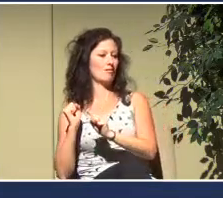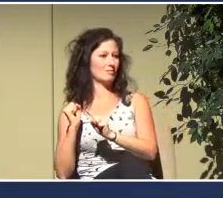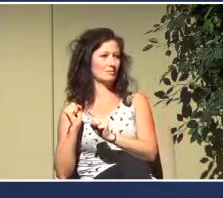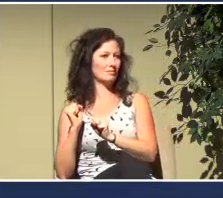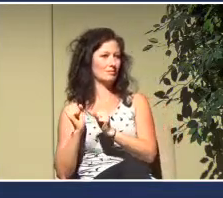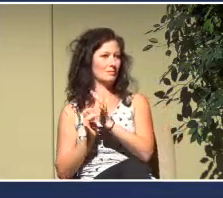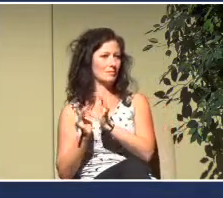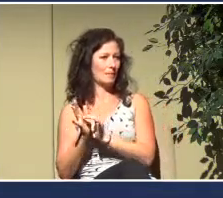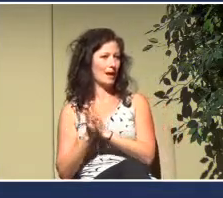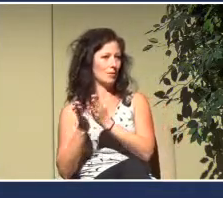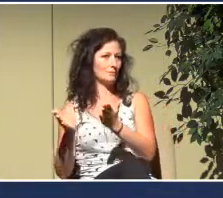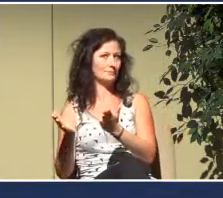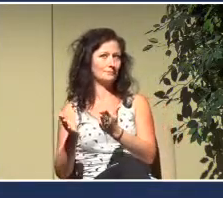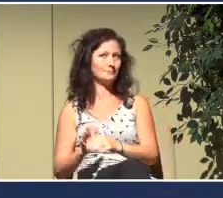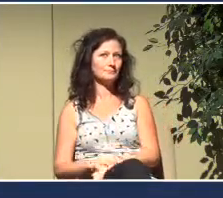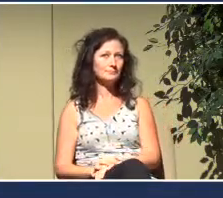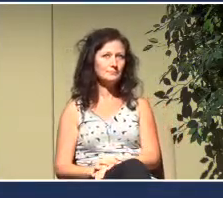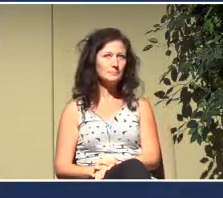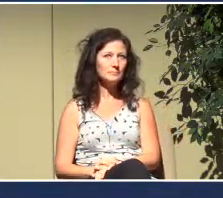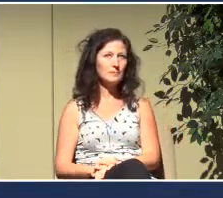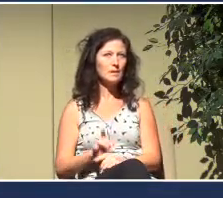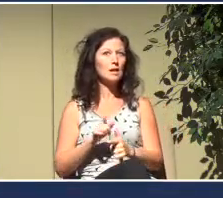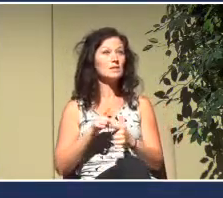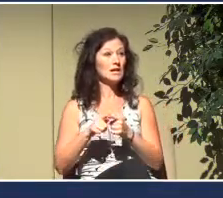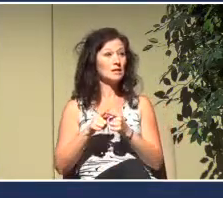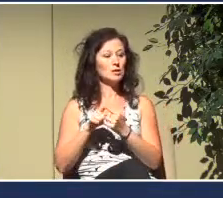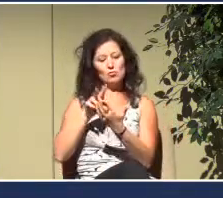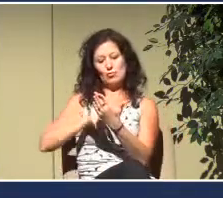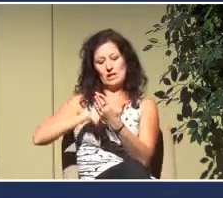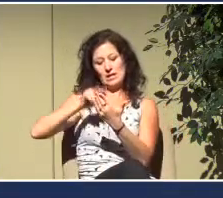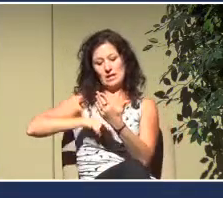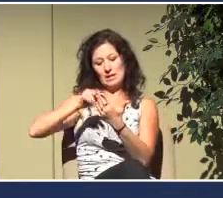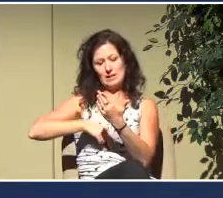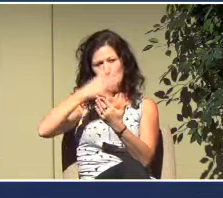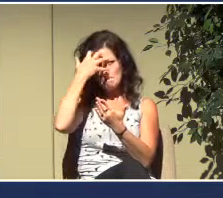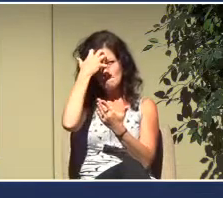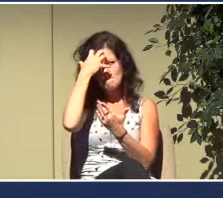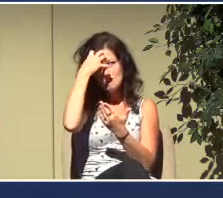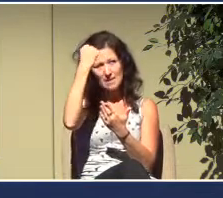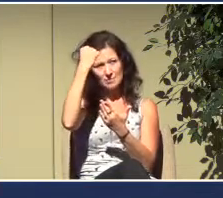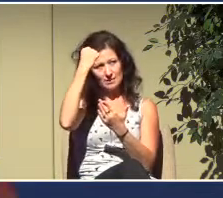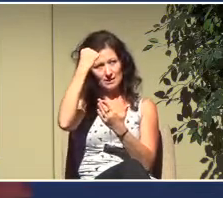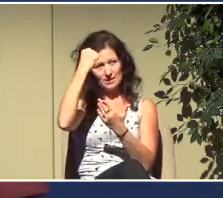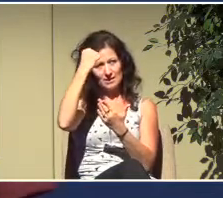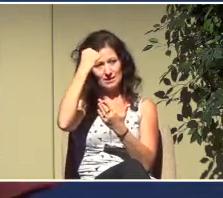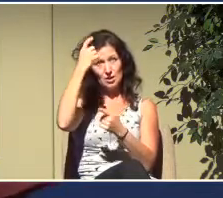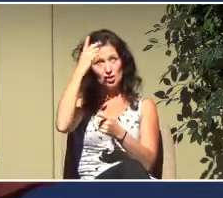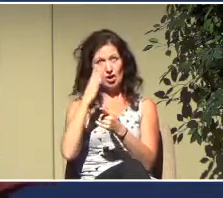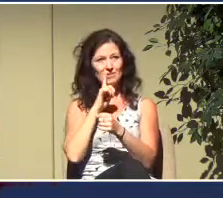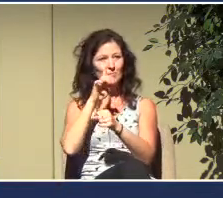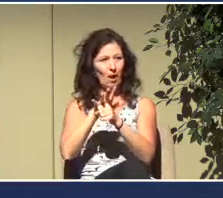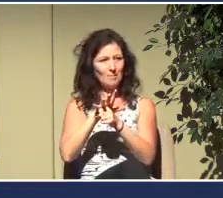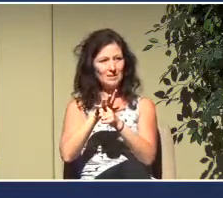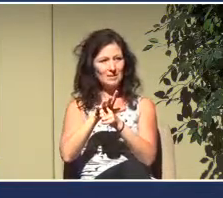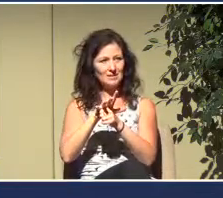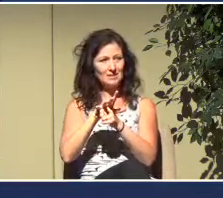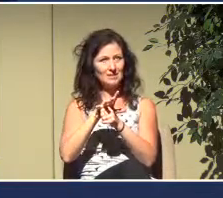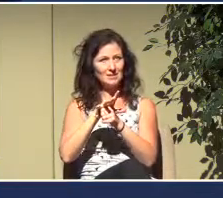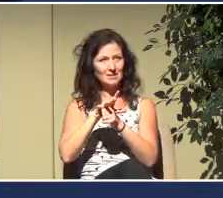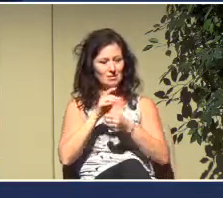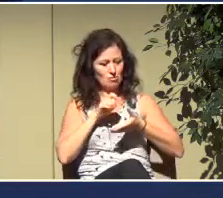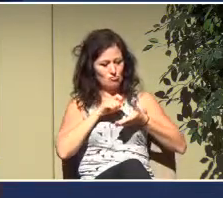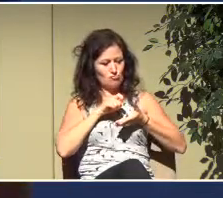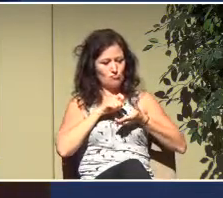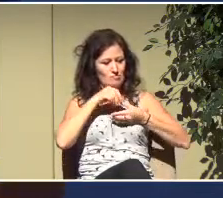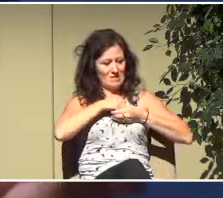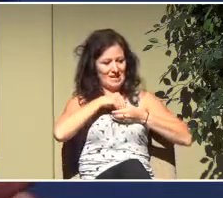those promises. And then fourth, you need to ask God for help. You need to trust God in the struggle by clinging to those promises. We're not going into